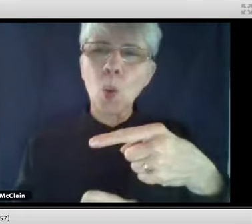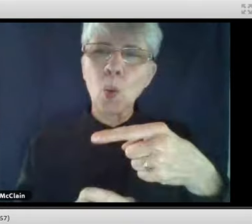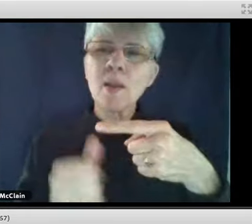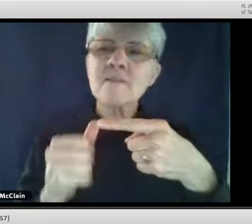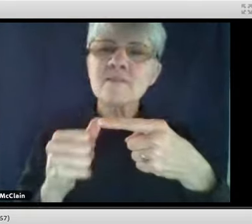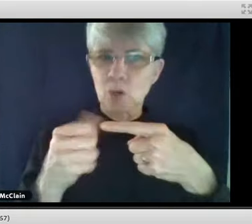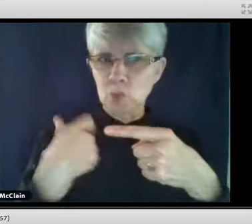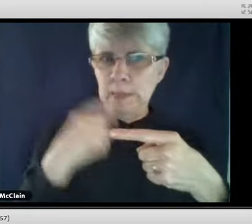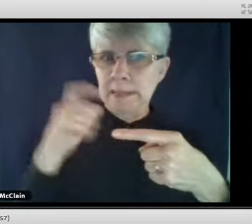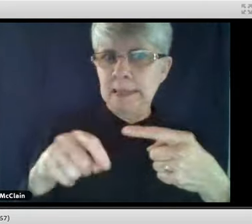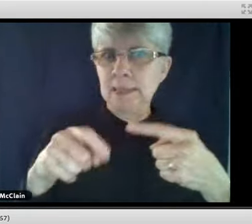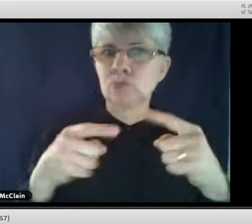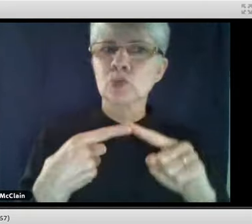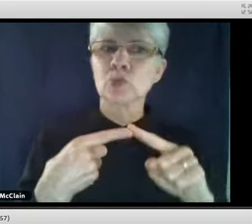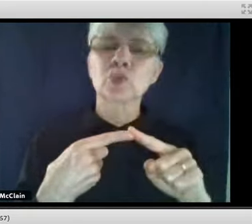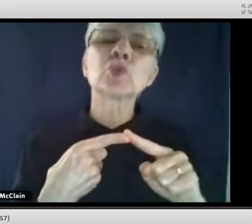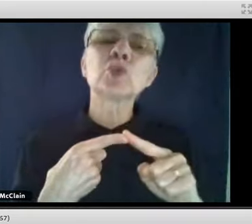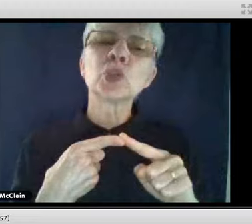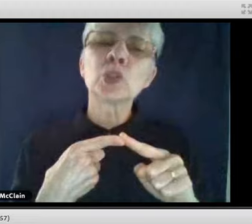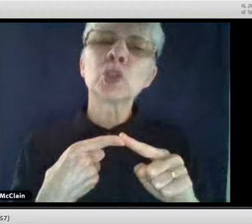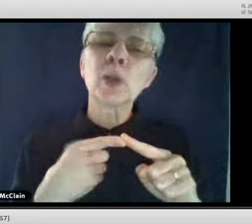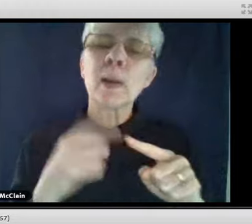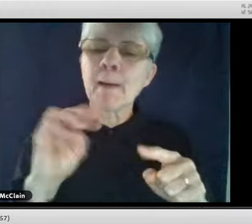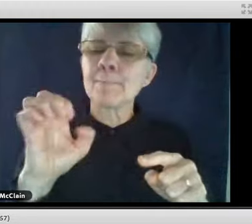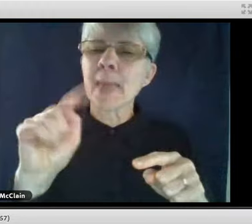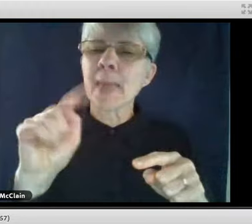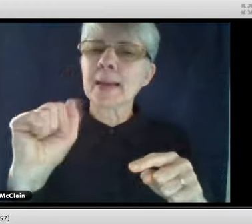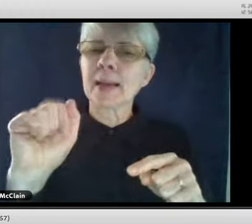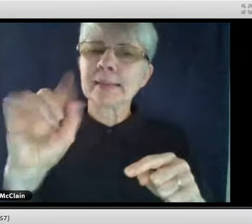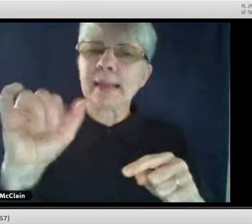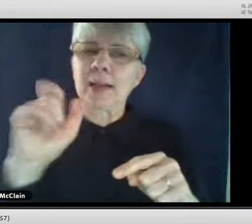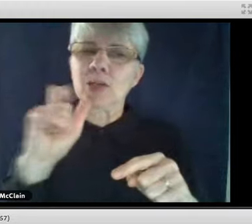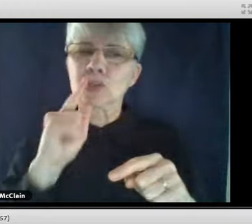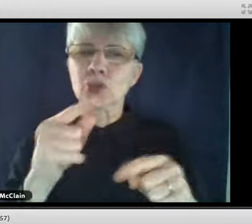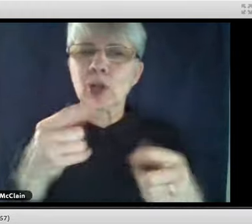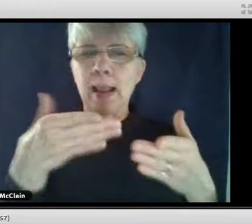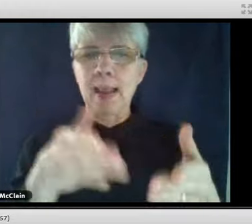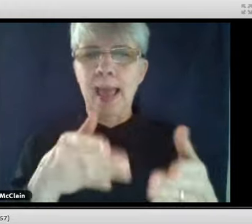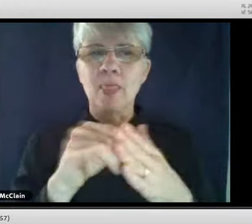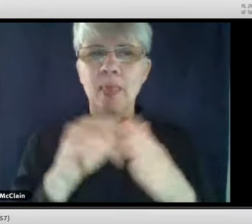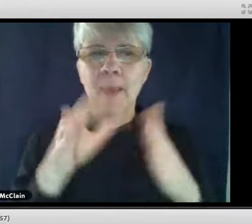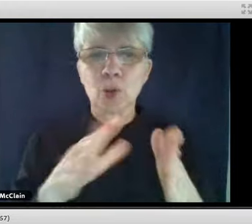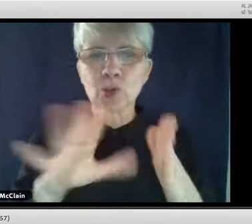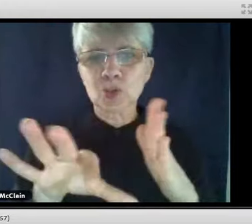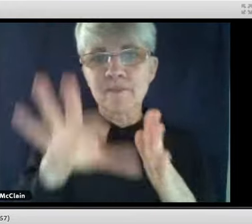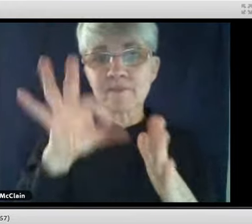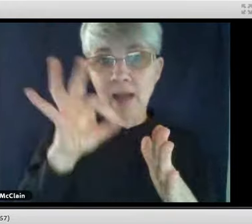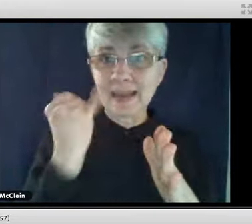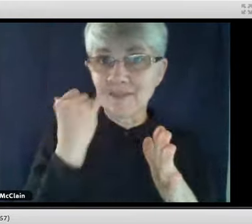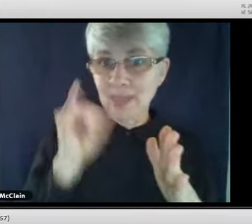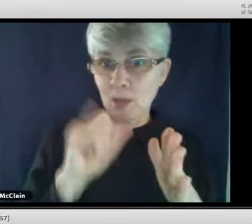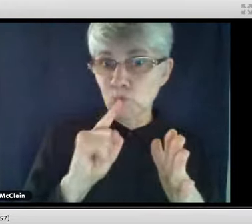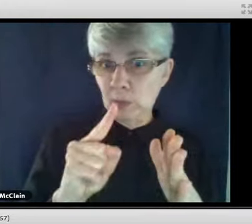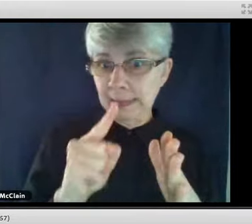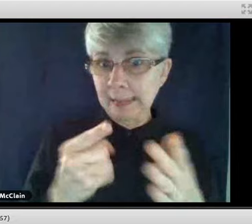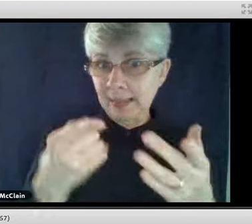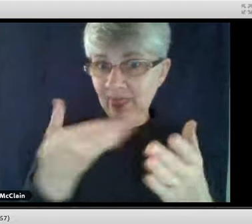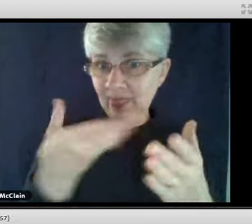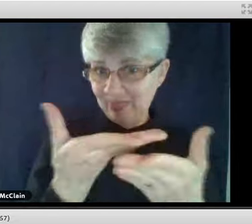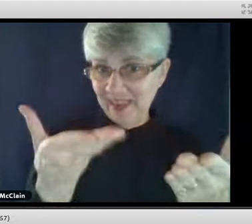we need to, our metadata should allow users to find, so discover if something exists to begin with. Okay, so